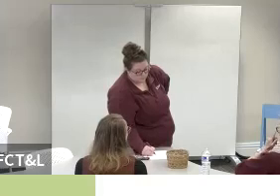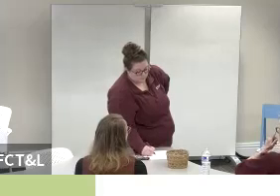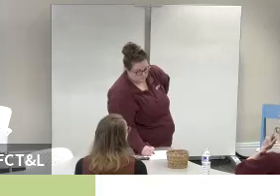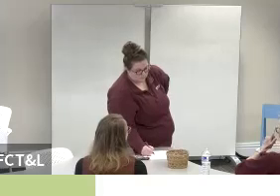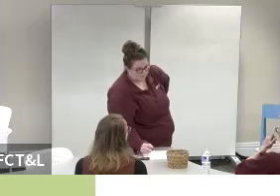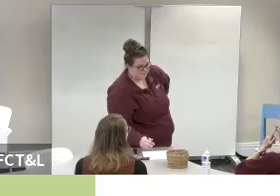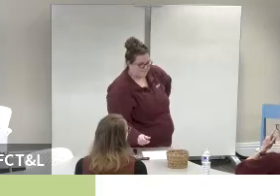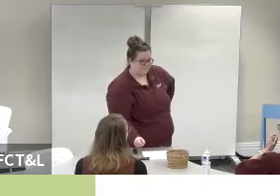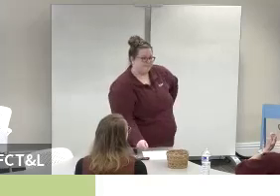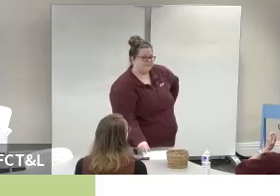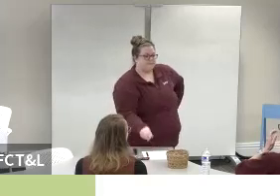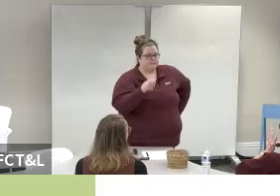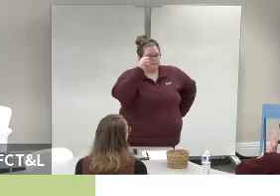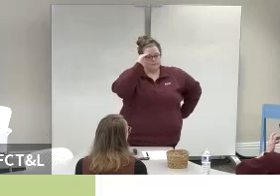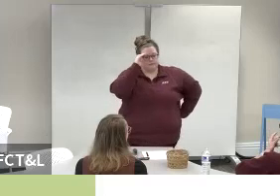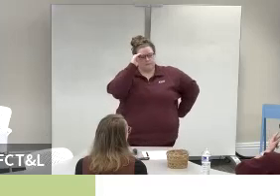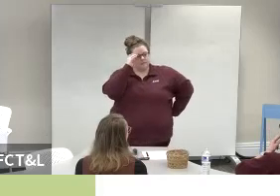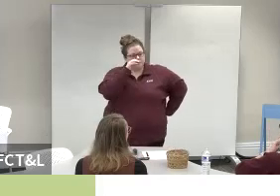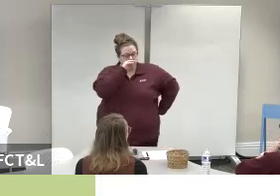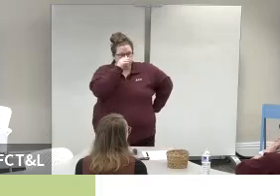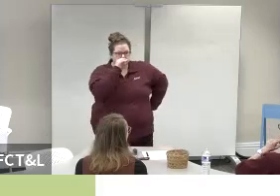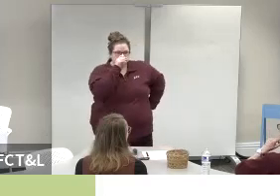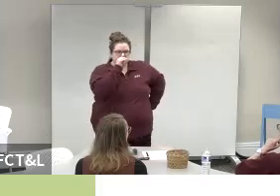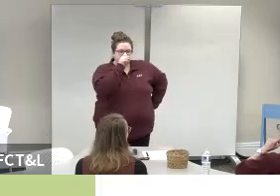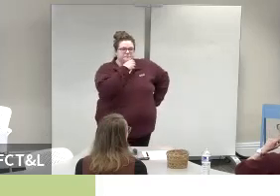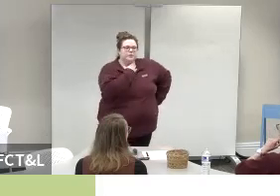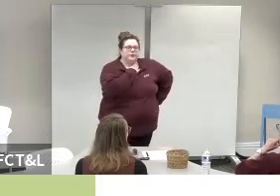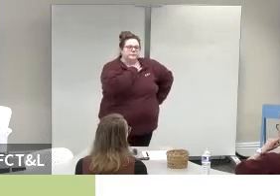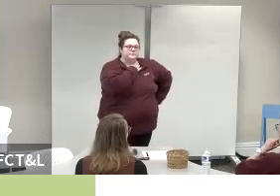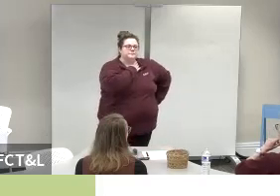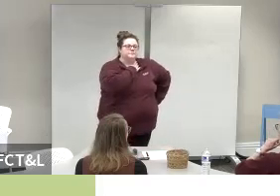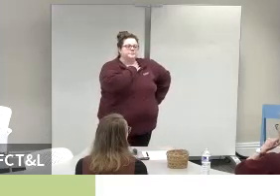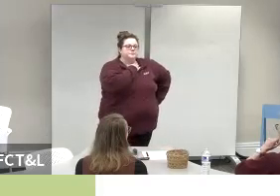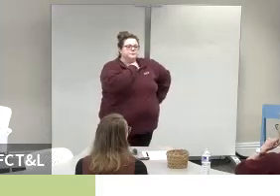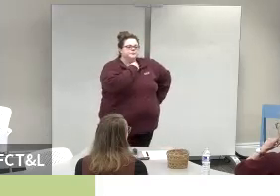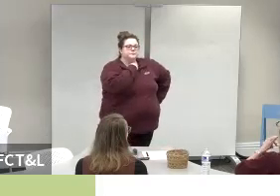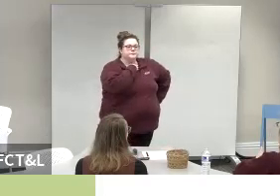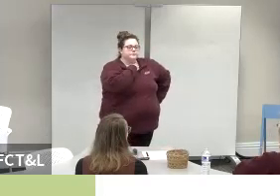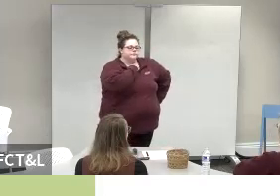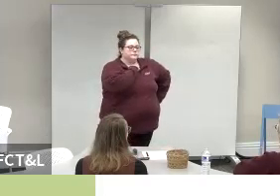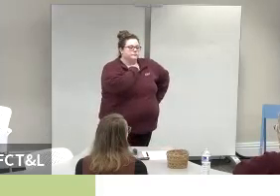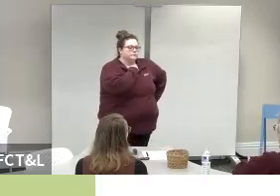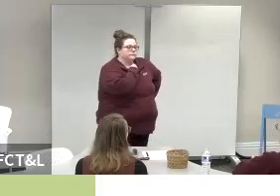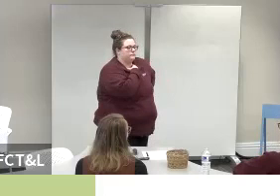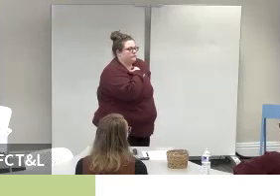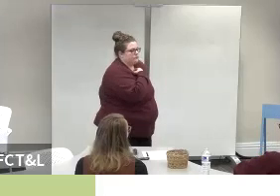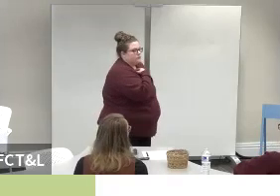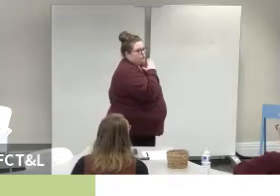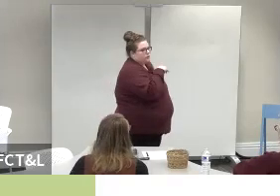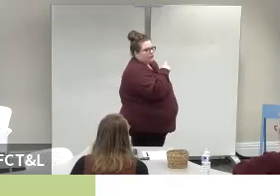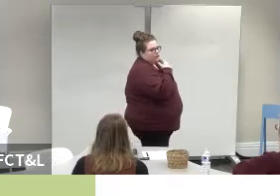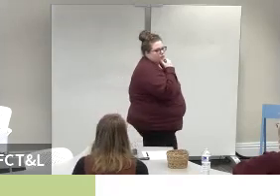podcasts has like transcripts. And so I've been really intentional about ensuring like that. There was